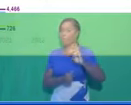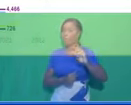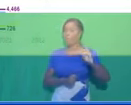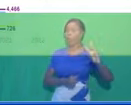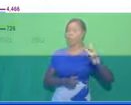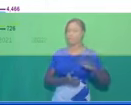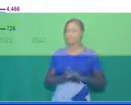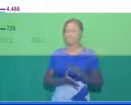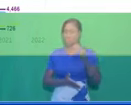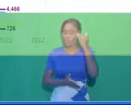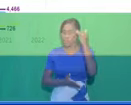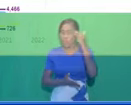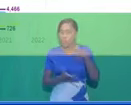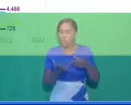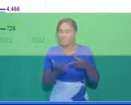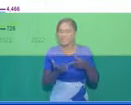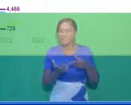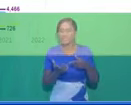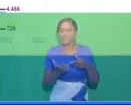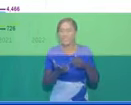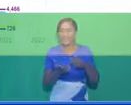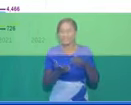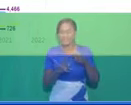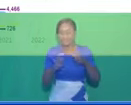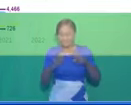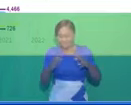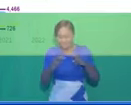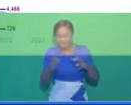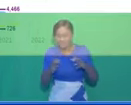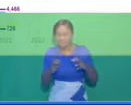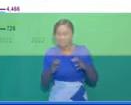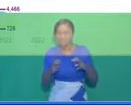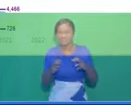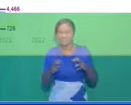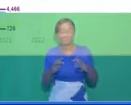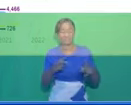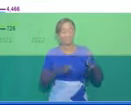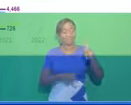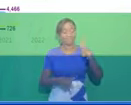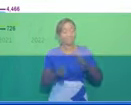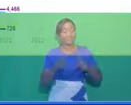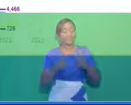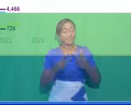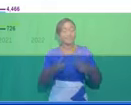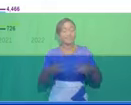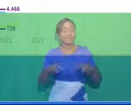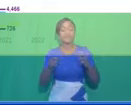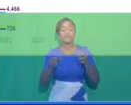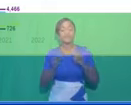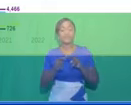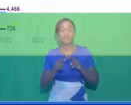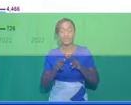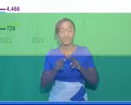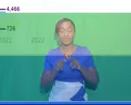You know what I was impressed by with this data? The fact that people value the modern secondary